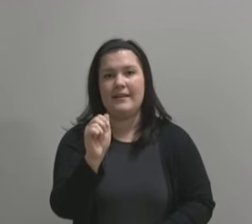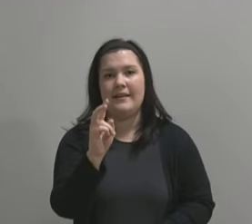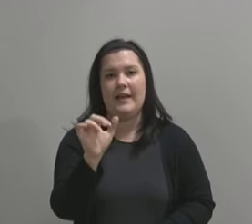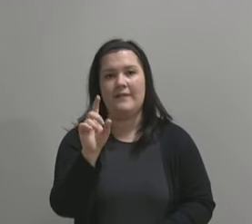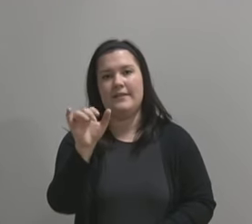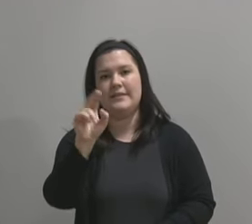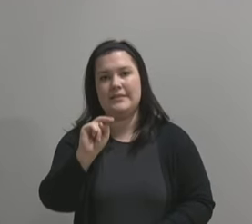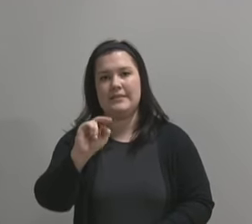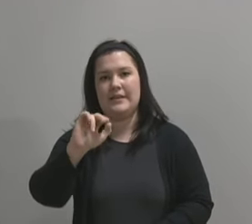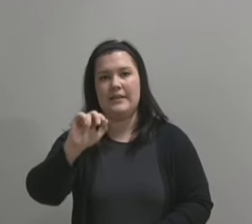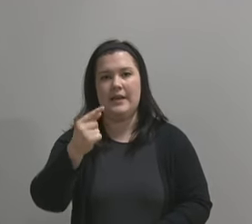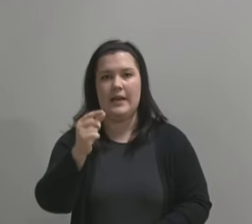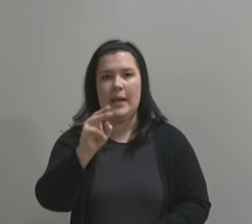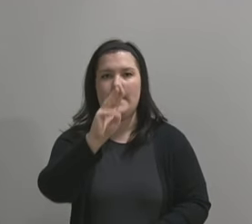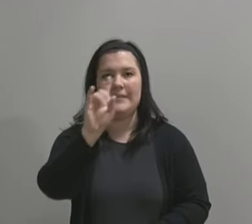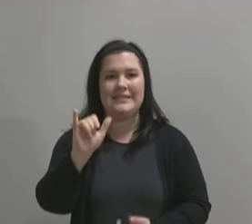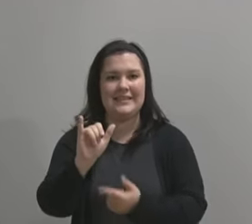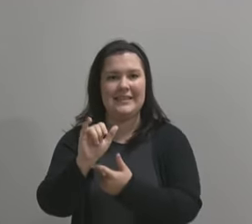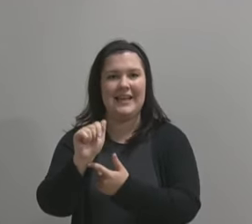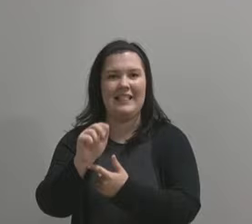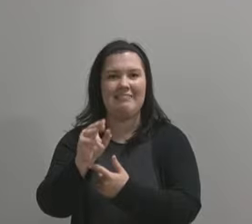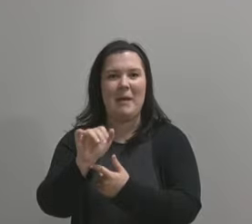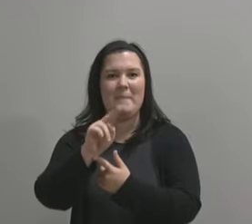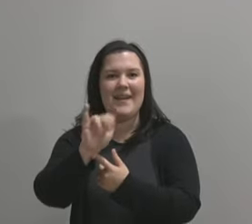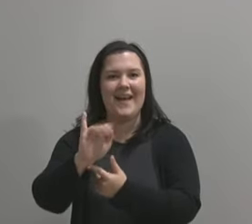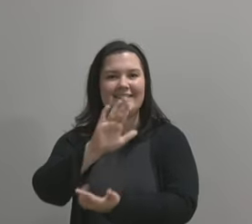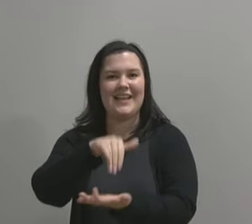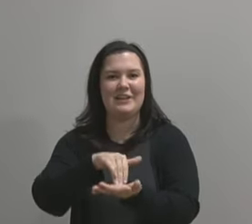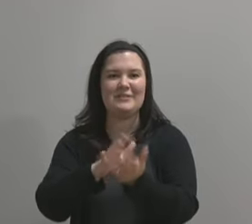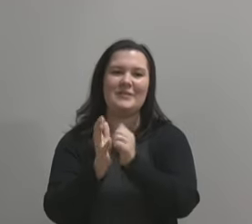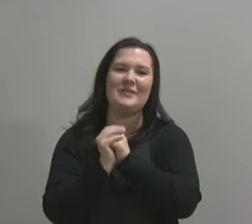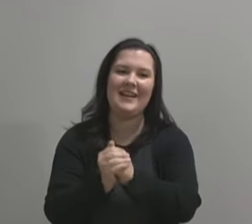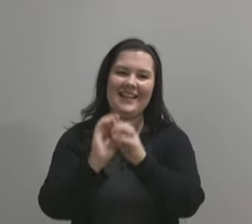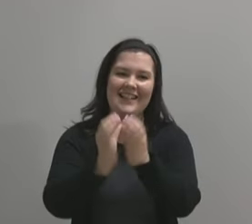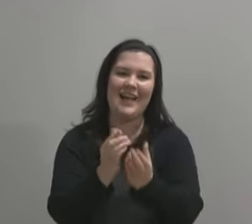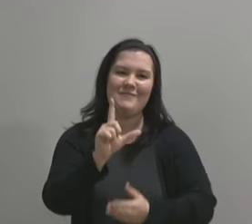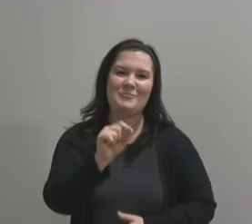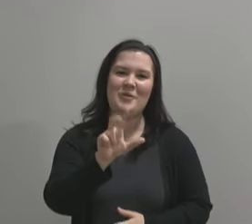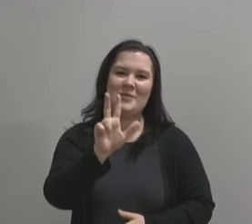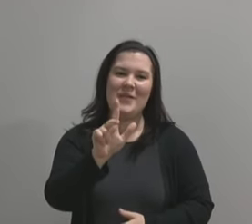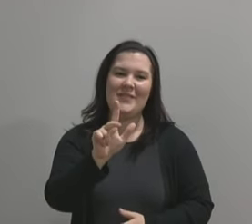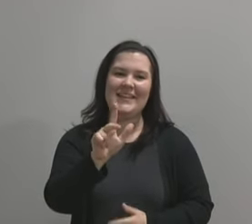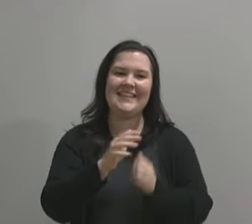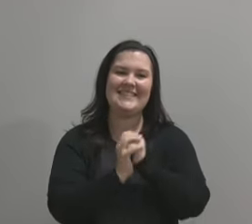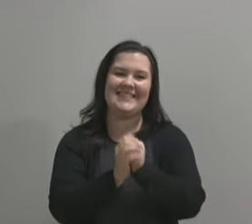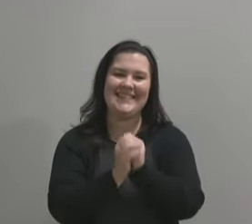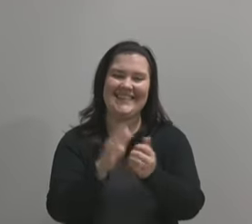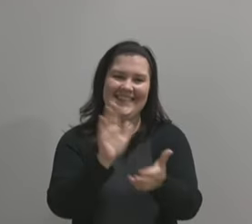Gundy Alumni Center. Congratulations, class of 2023.